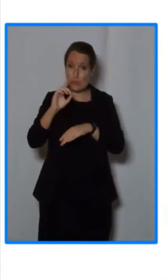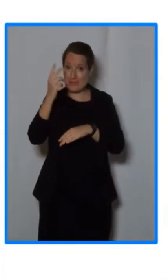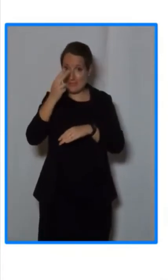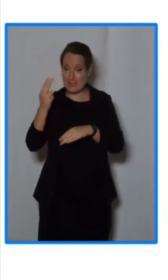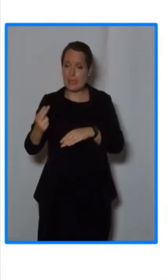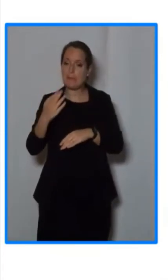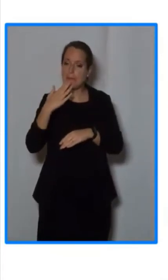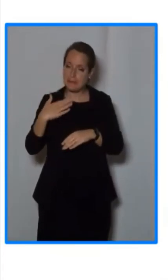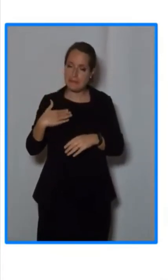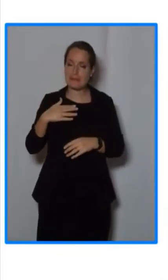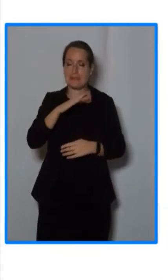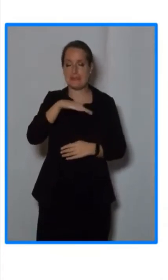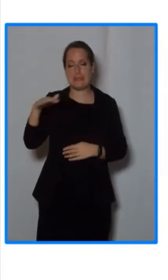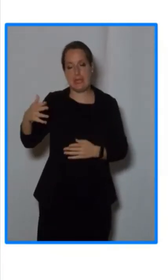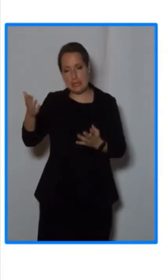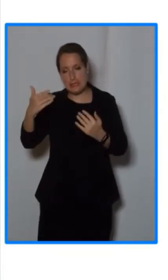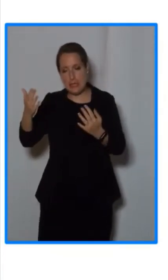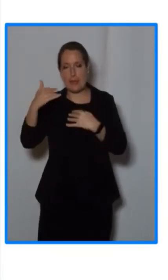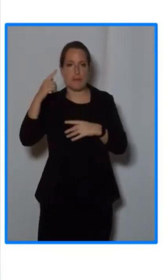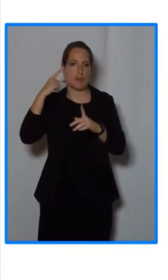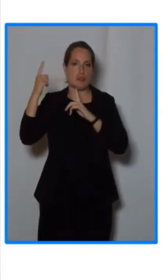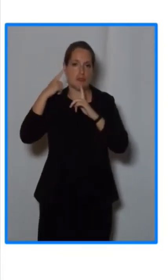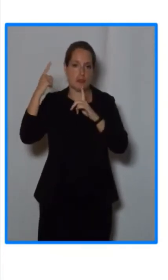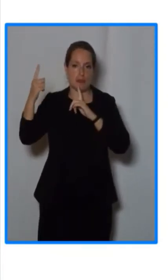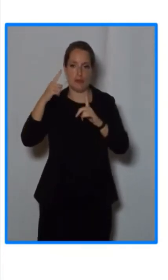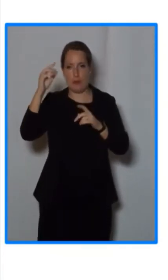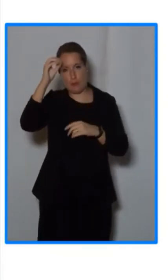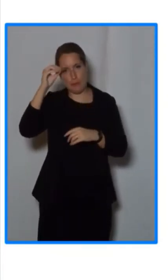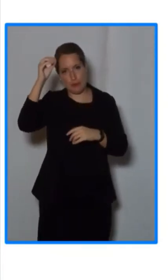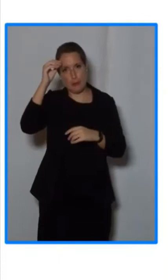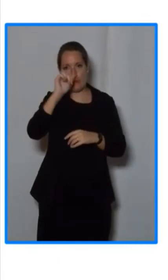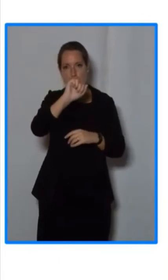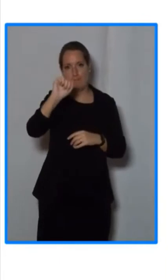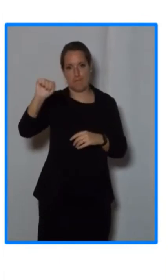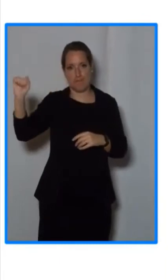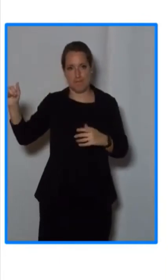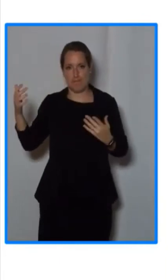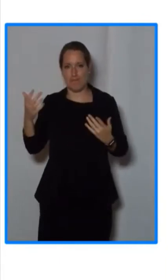should we have a carousel on our website or not? Maybe not.